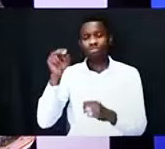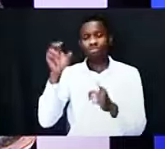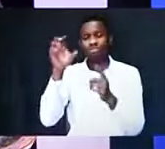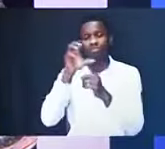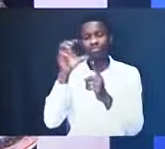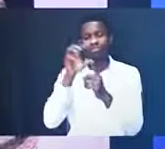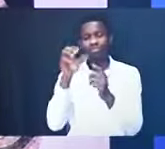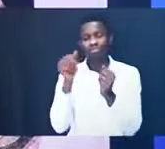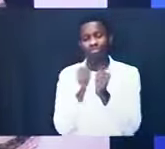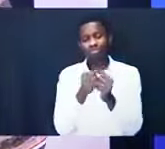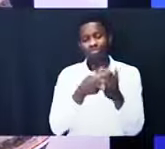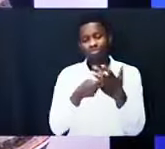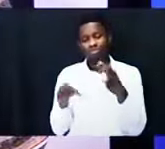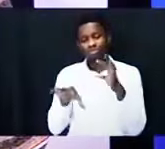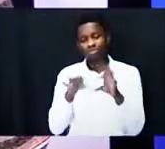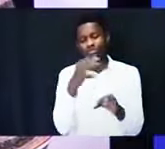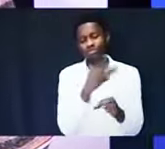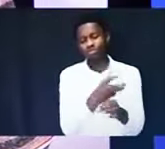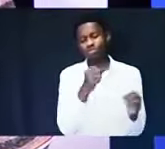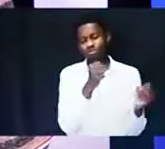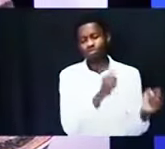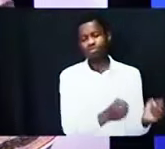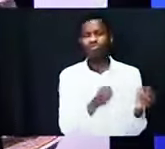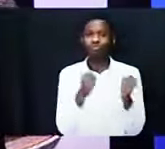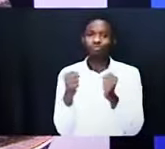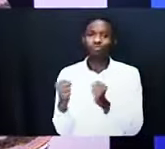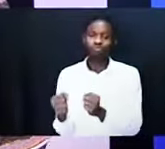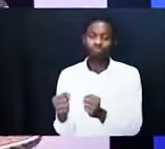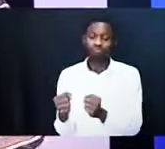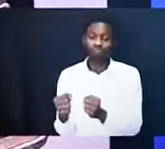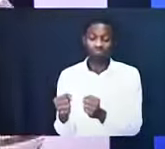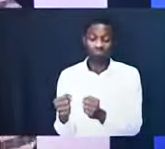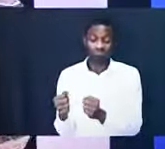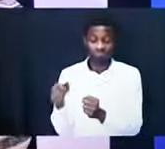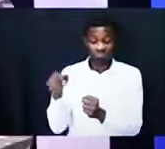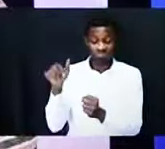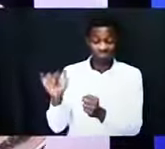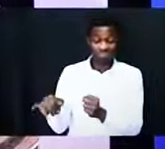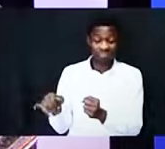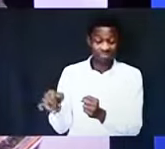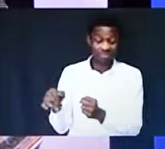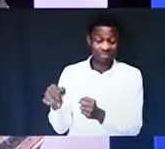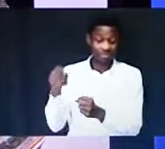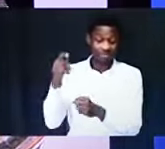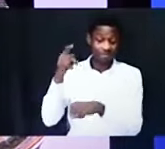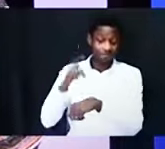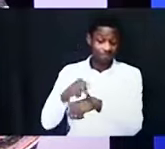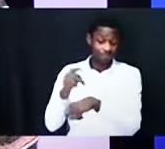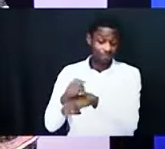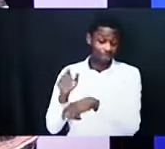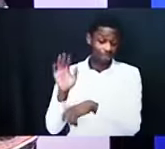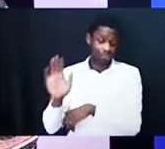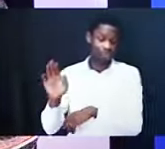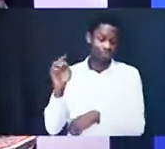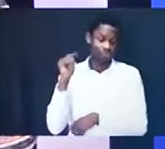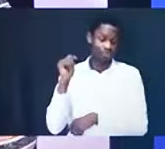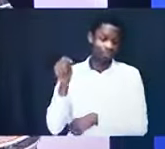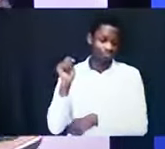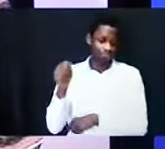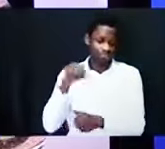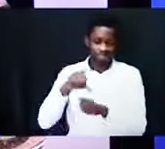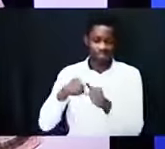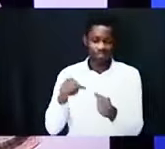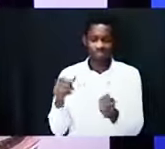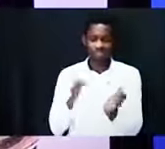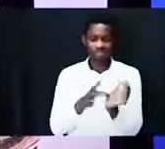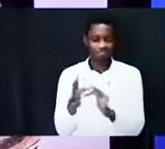with the Holy Spirit and power. Now, this is Peter's testimony concerning the Master. And how